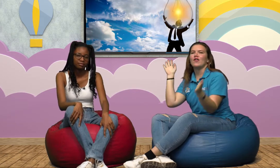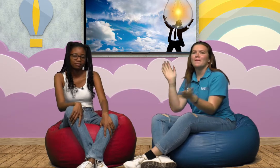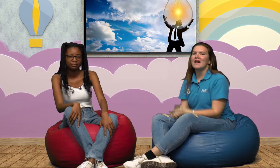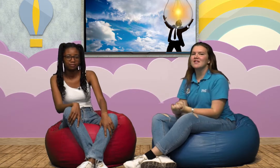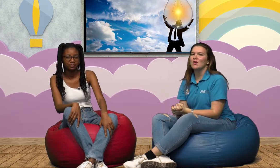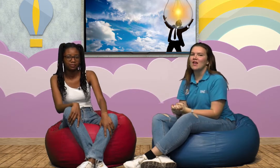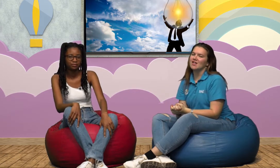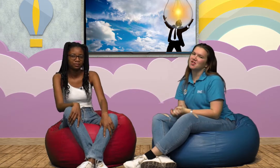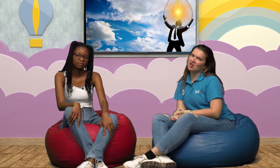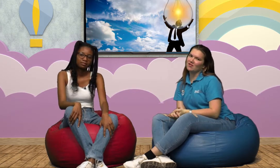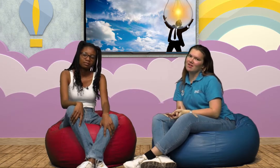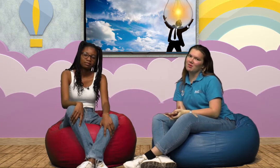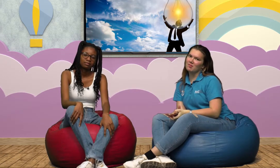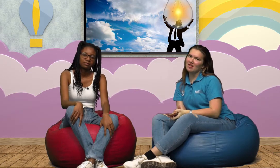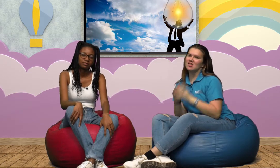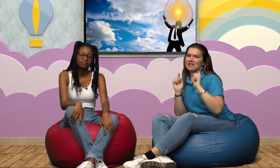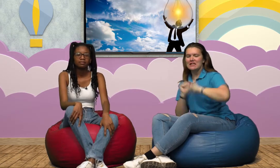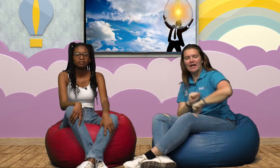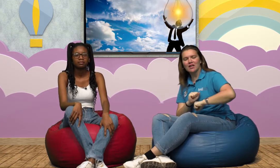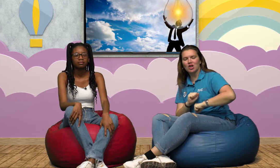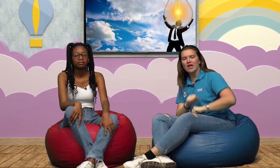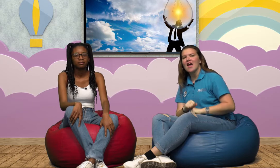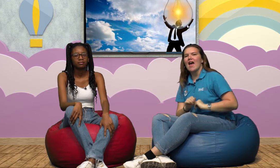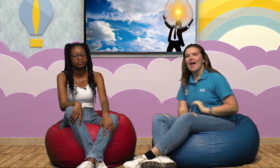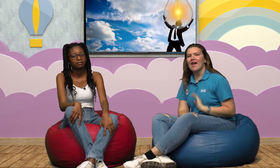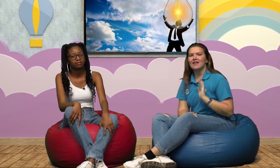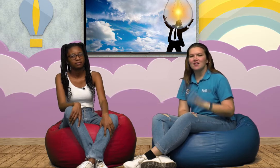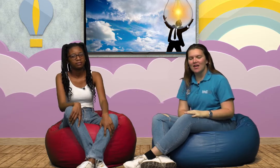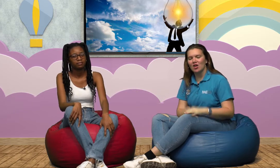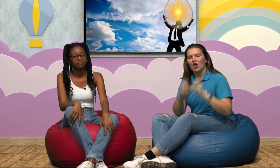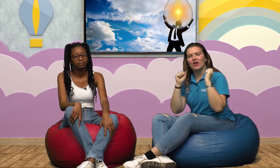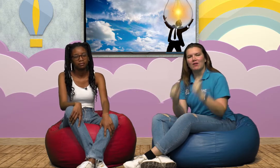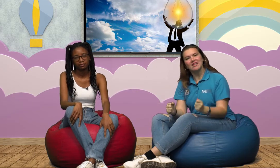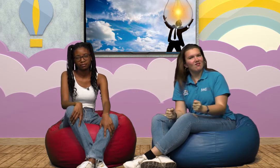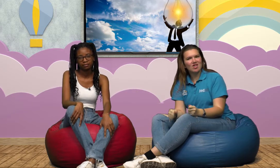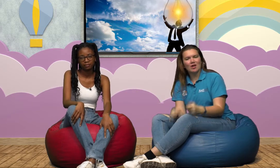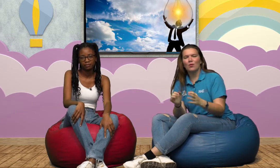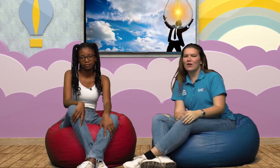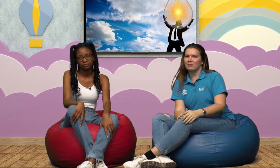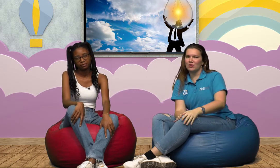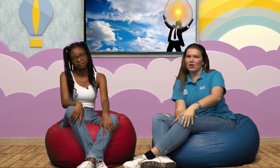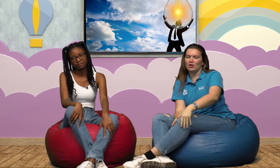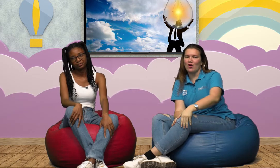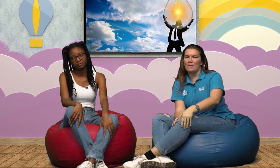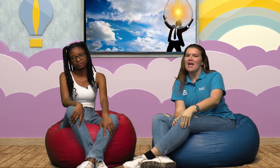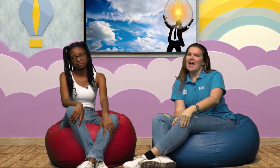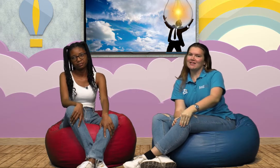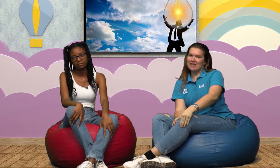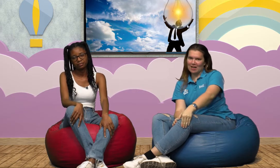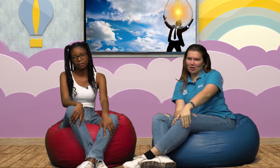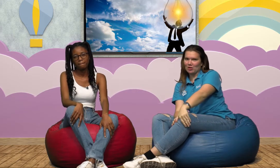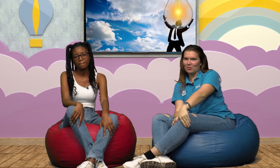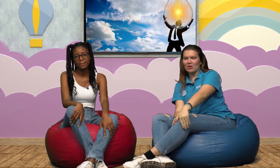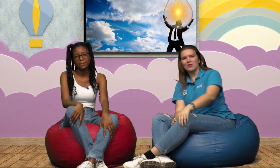on the Maya Zone and Zoshi Facebook pages at 9 o'clock, and then on our TV channel, oneup2.com at